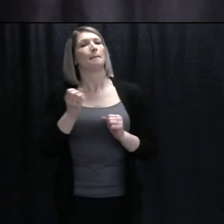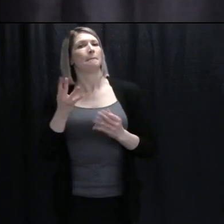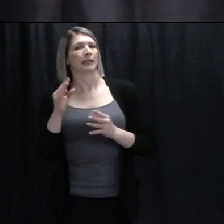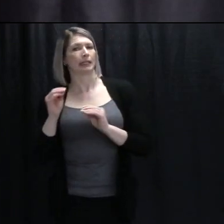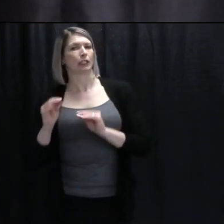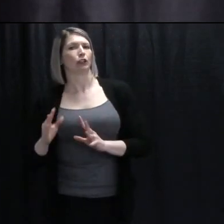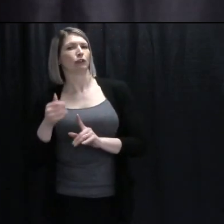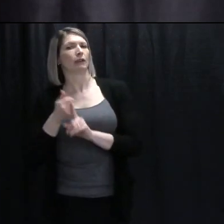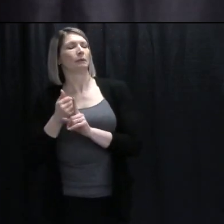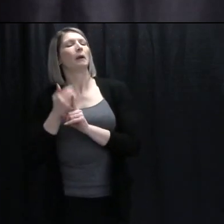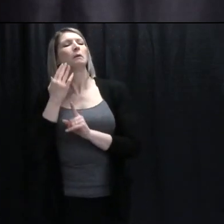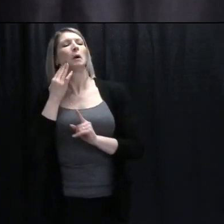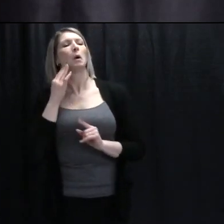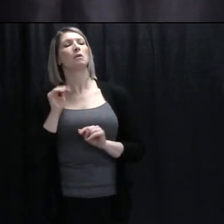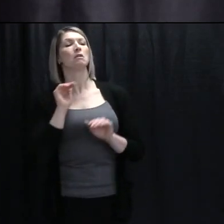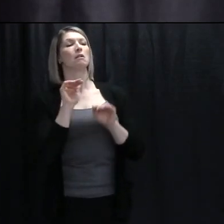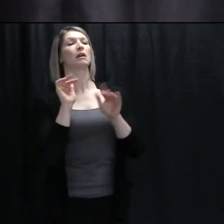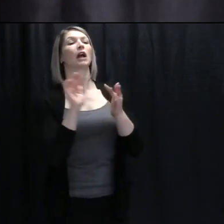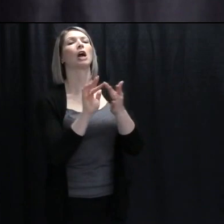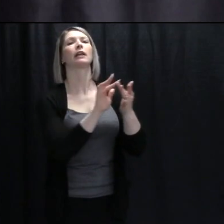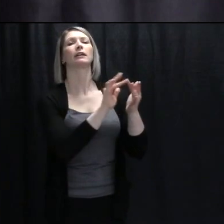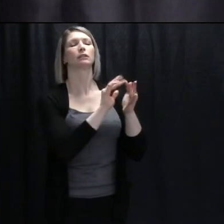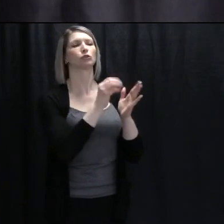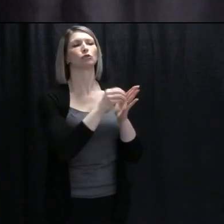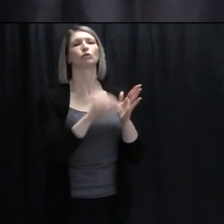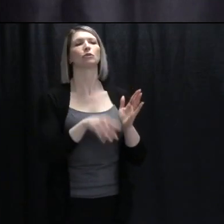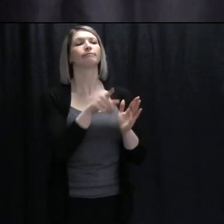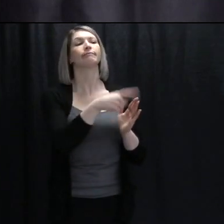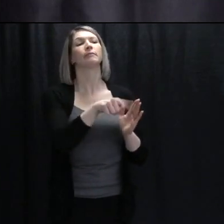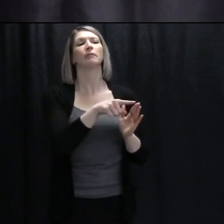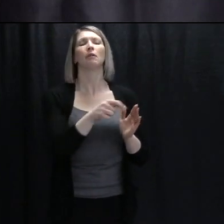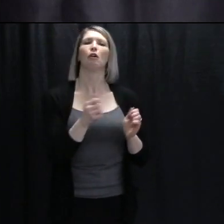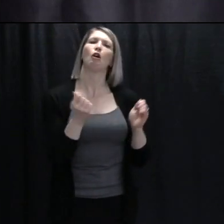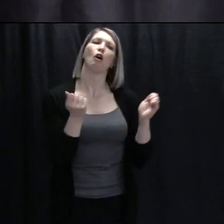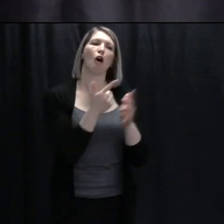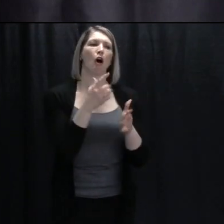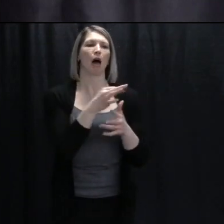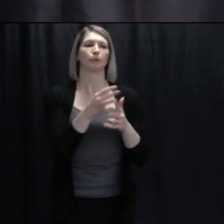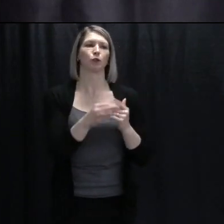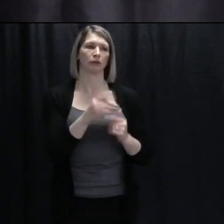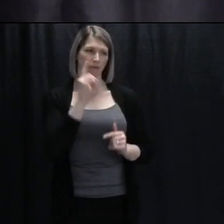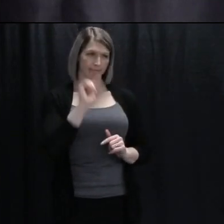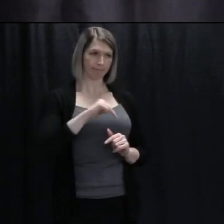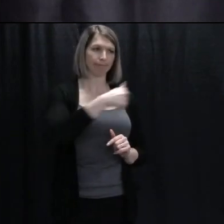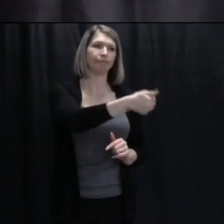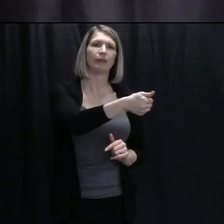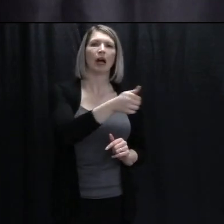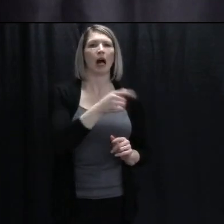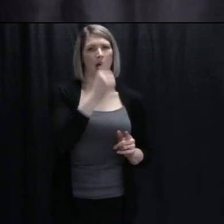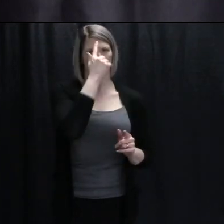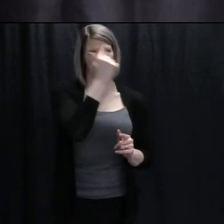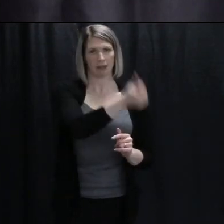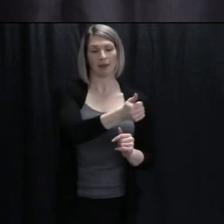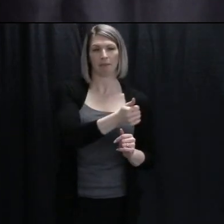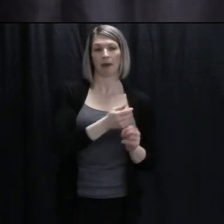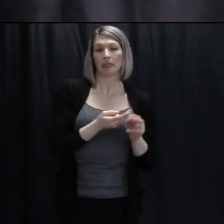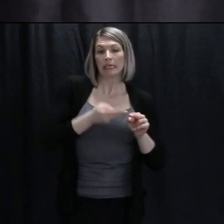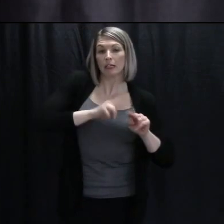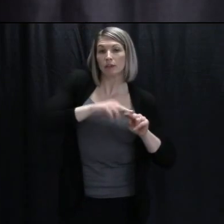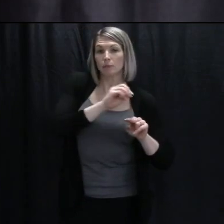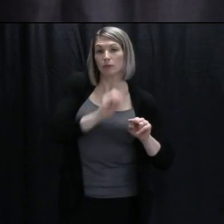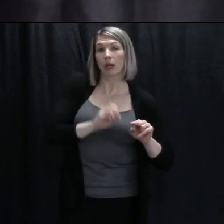have the opportunity to engage with students to make sure that they give them every opportunity to make sure that they either up their mark or pass their grade.